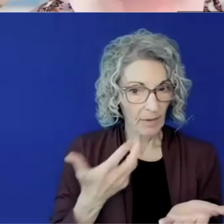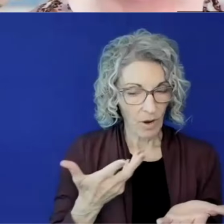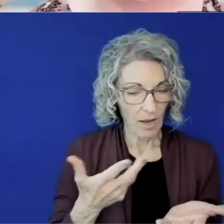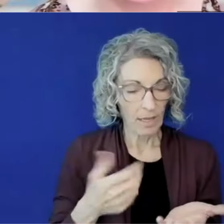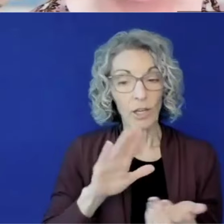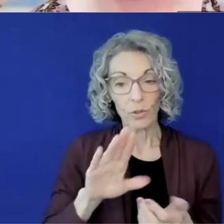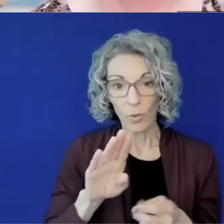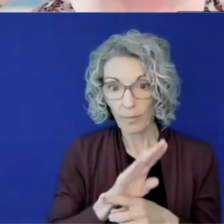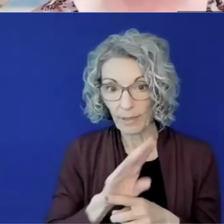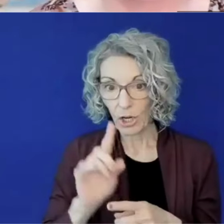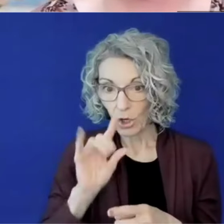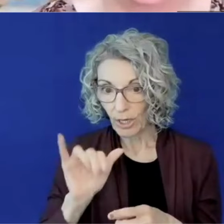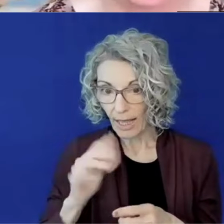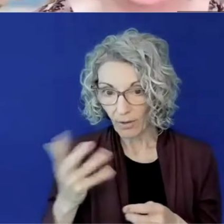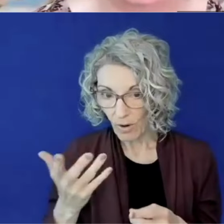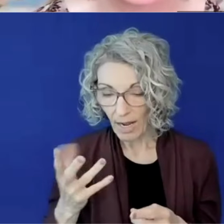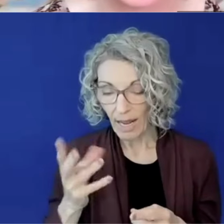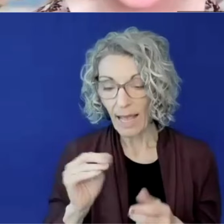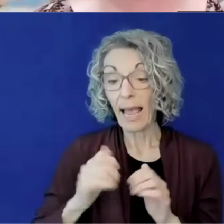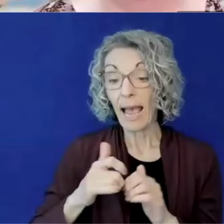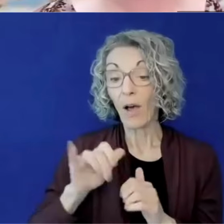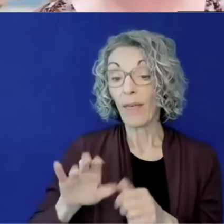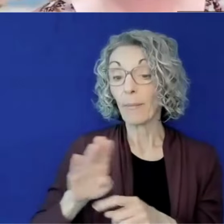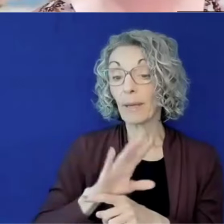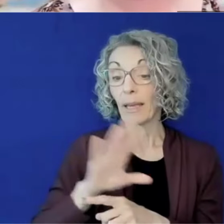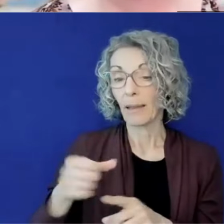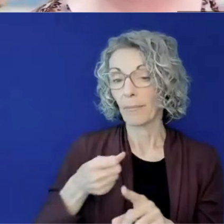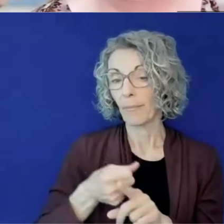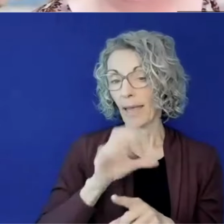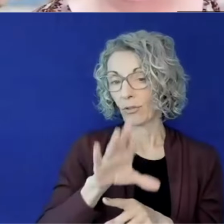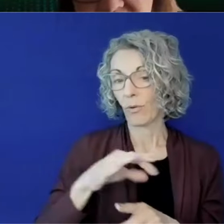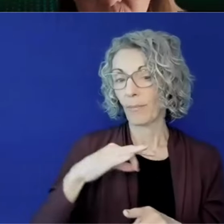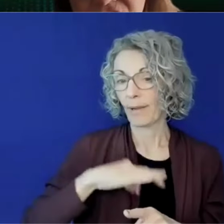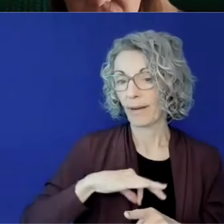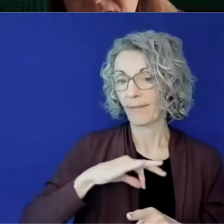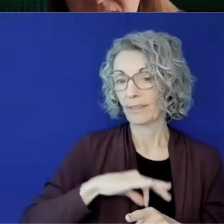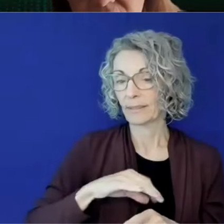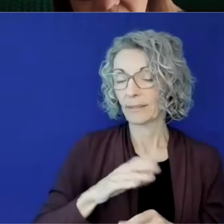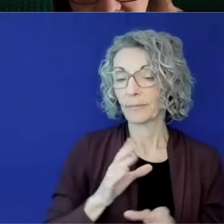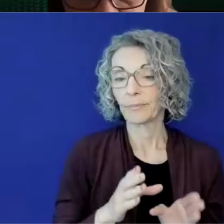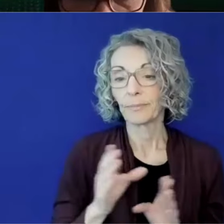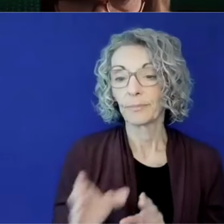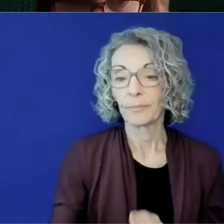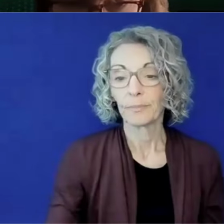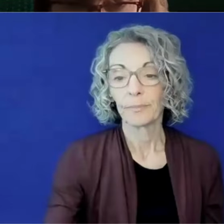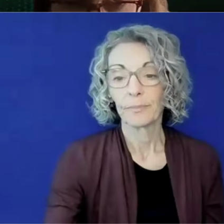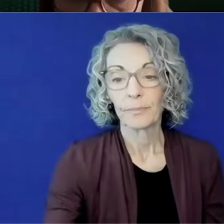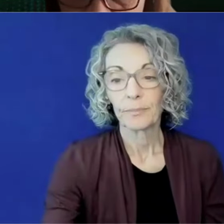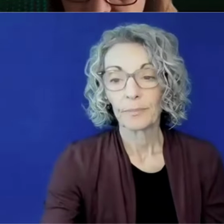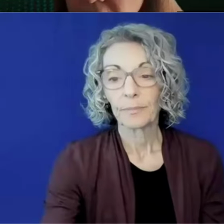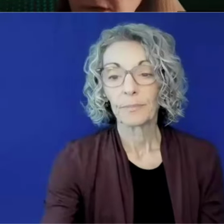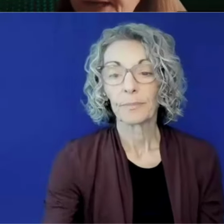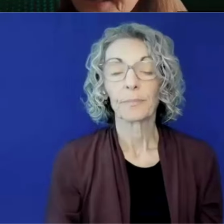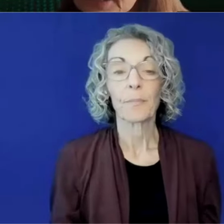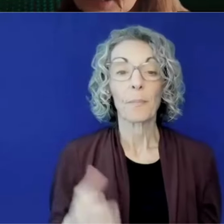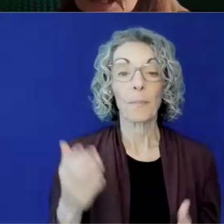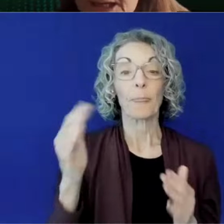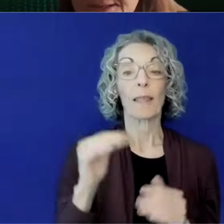like, and how that income is going to impact your benefits. This is a question that I actually answered earlier